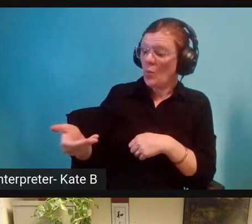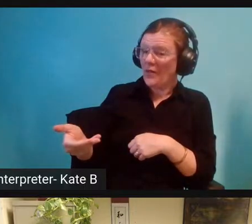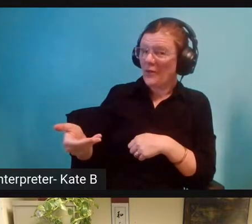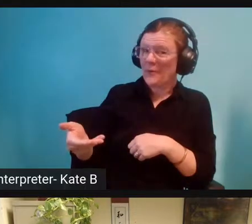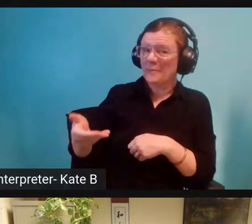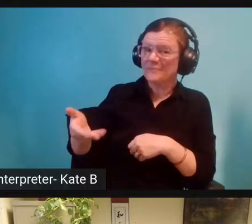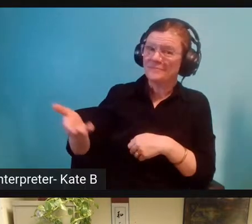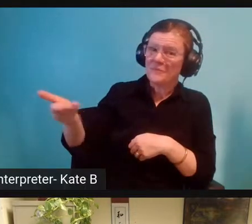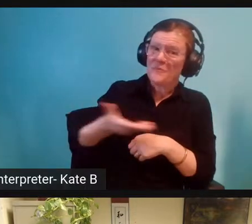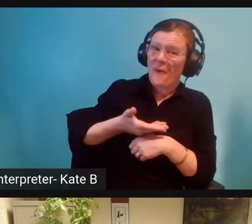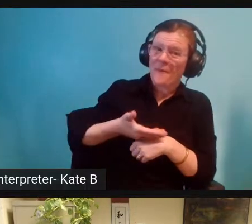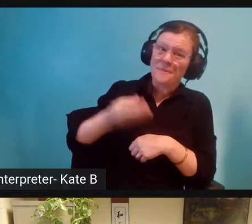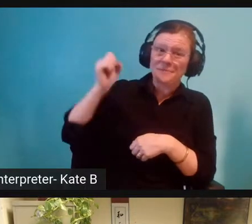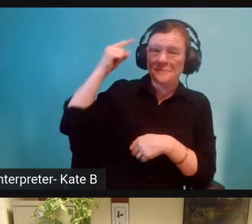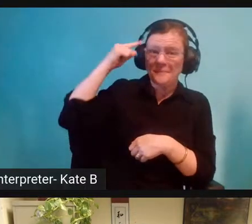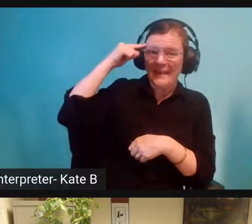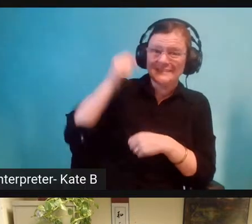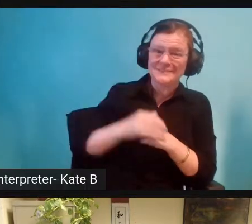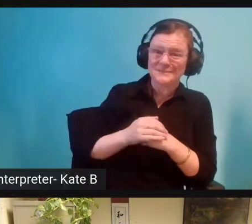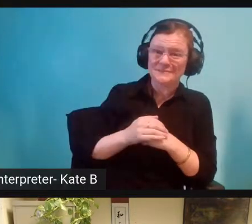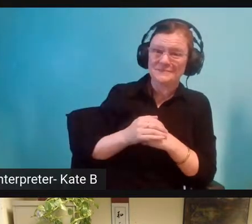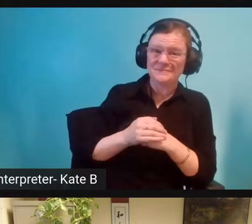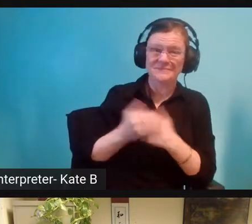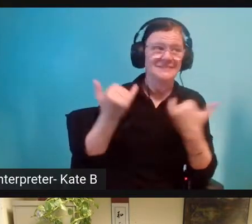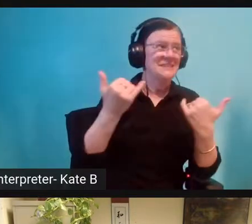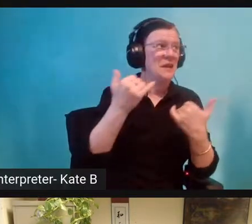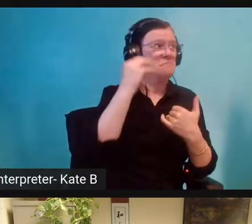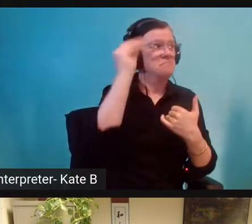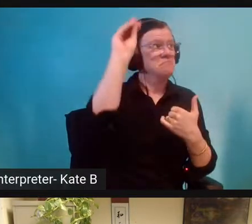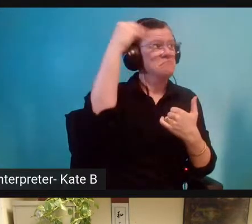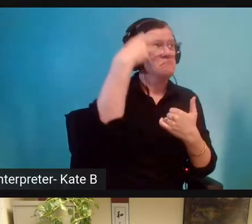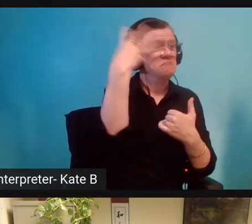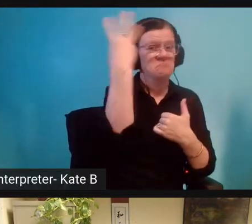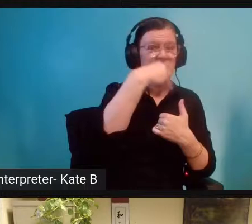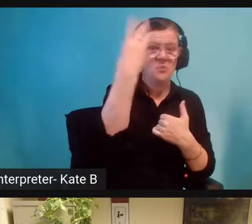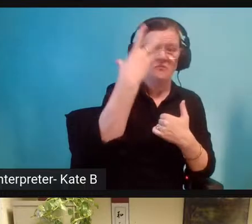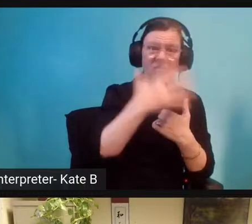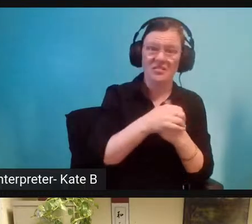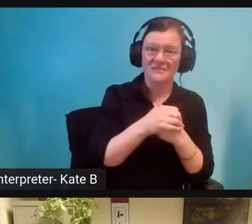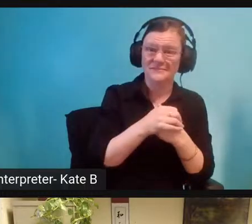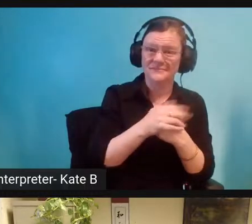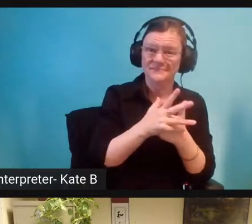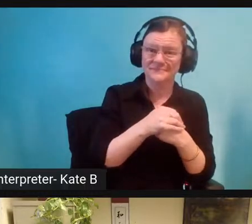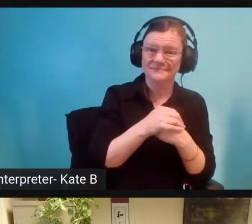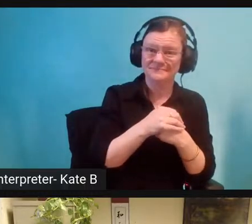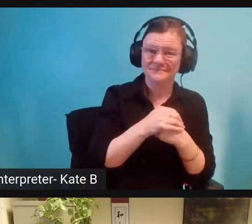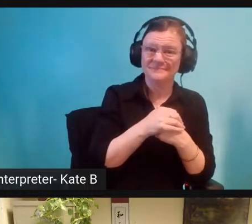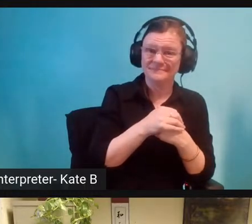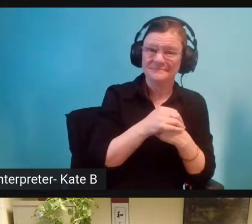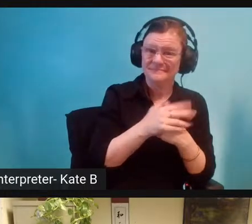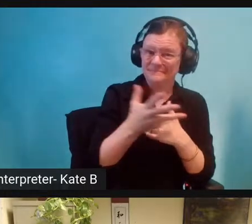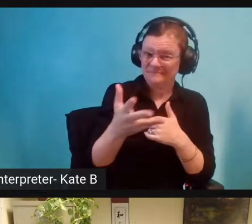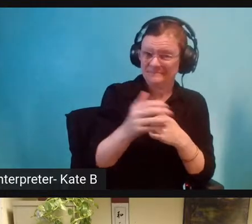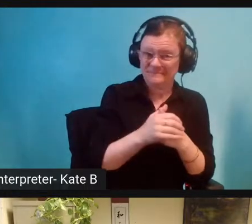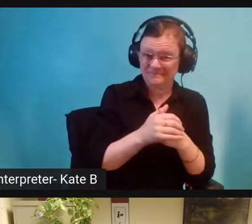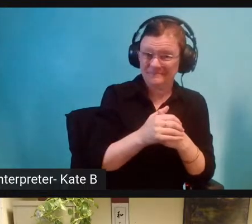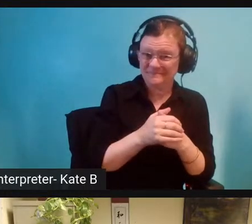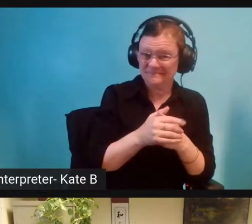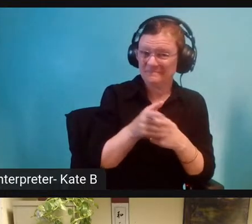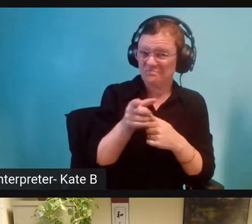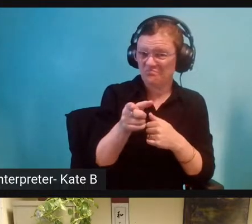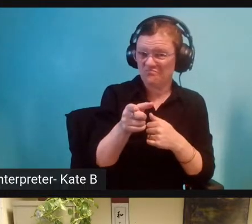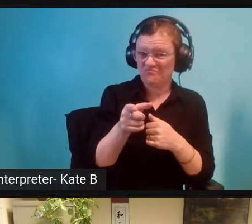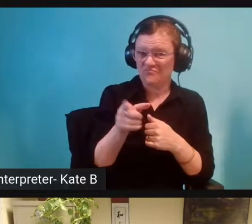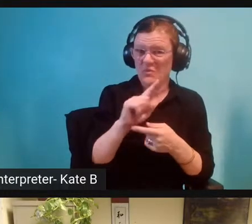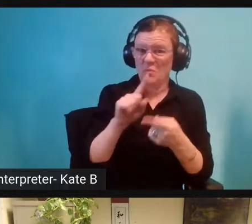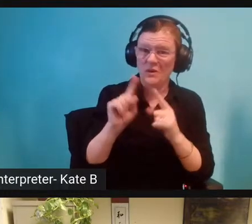here to Madison. It's a lovely day here today. And, you know, I'm sure you get to experience some of those when you